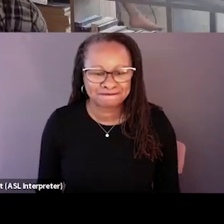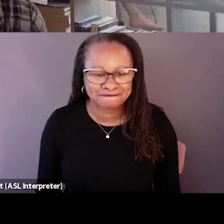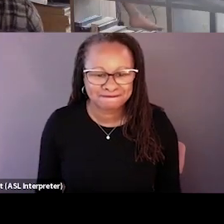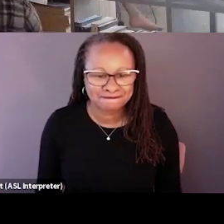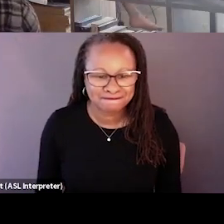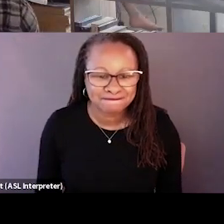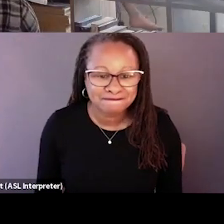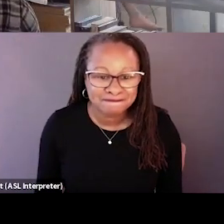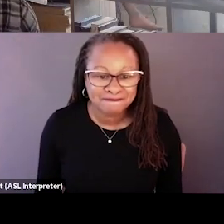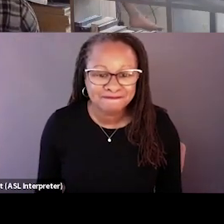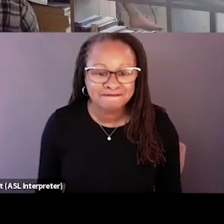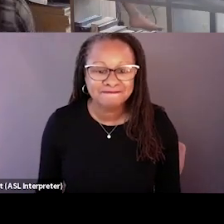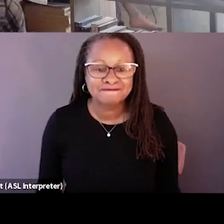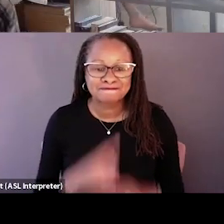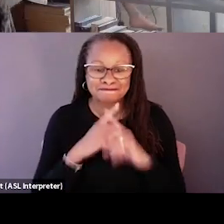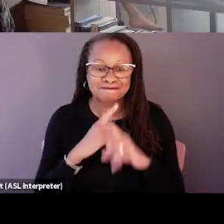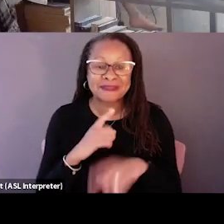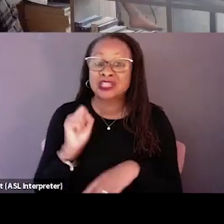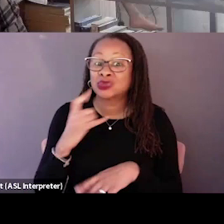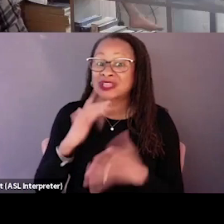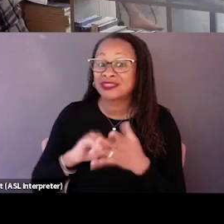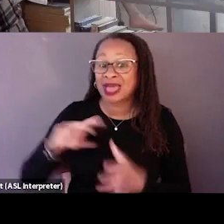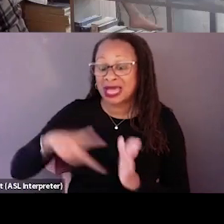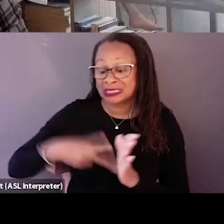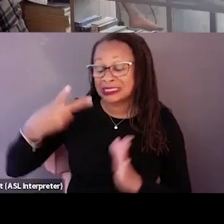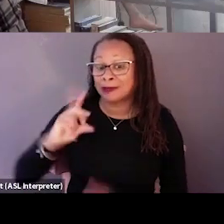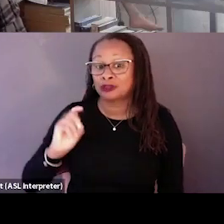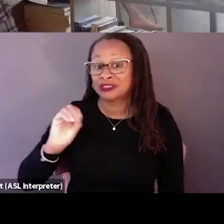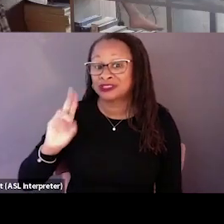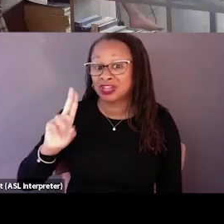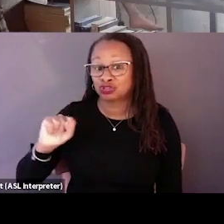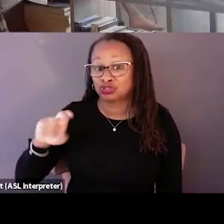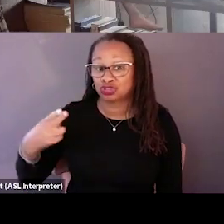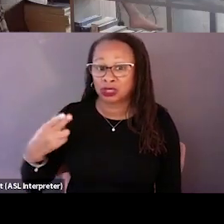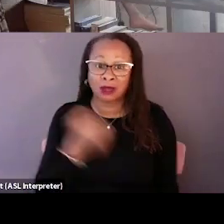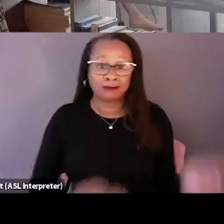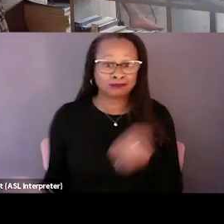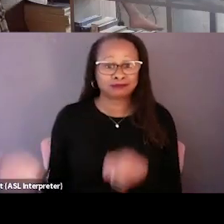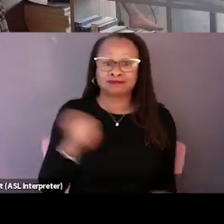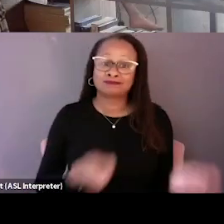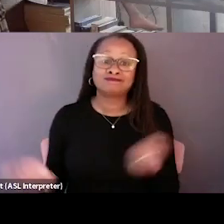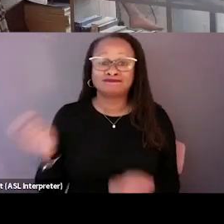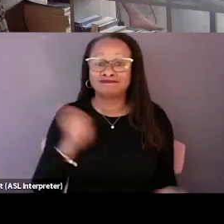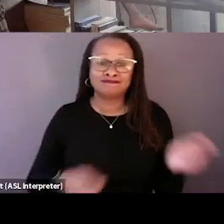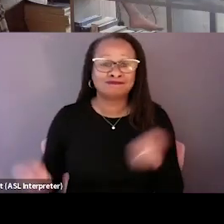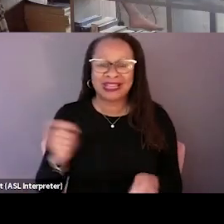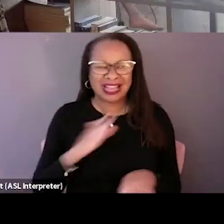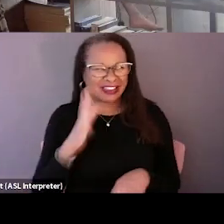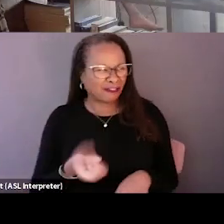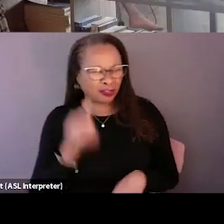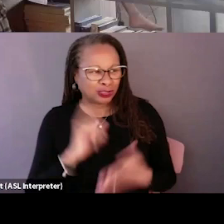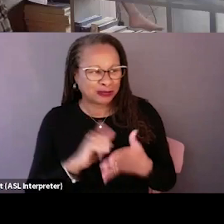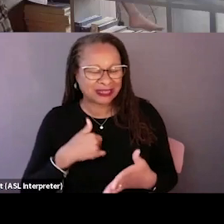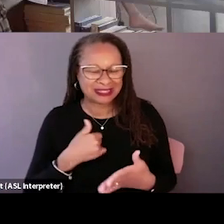Oh. No, I was saying Double Dutch was a tough one for me. Never quite got the hang of it, but hand games